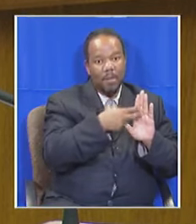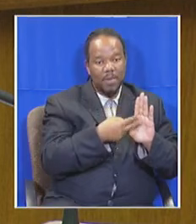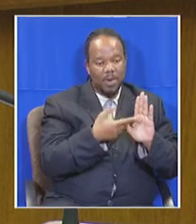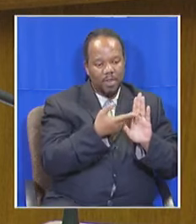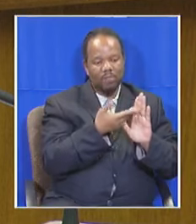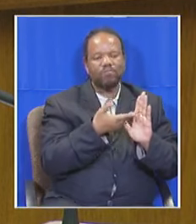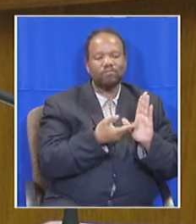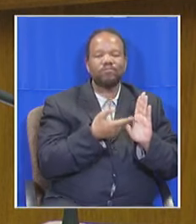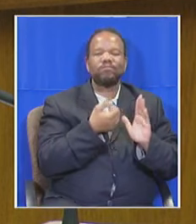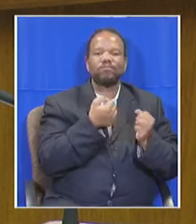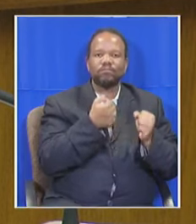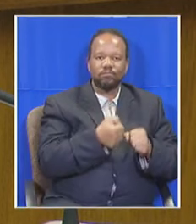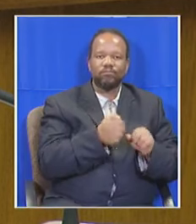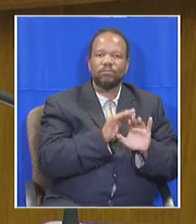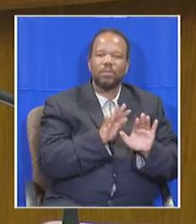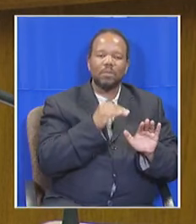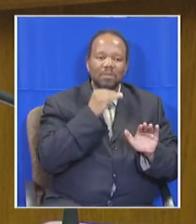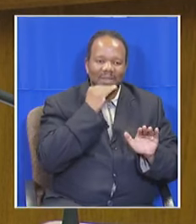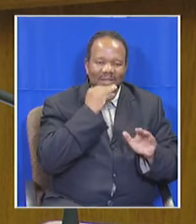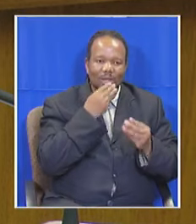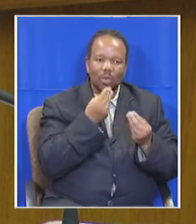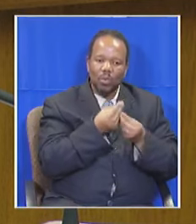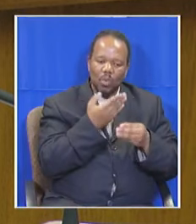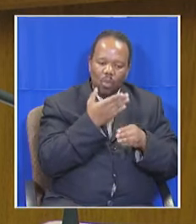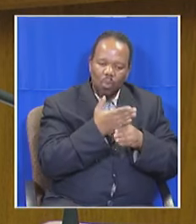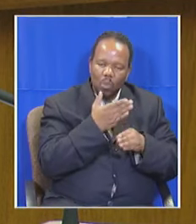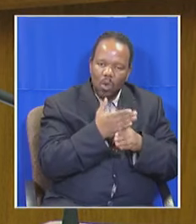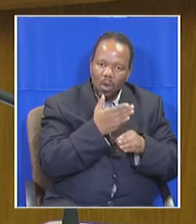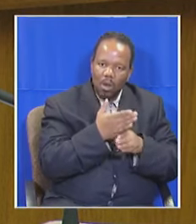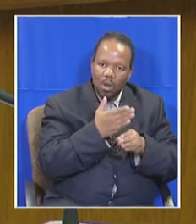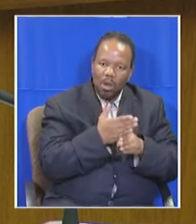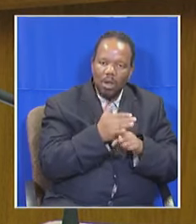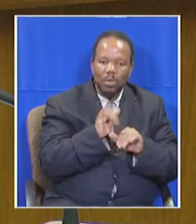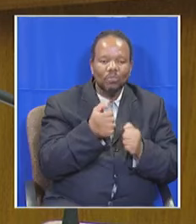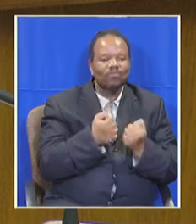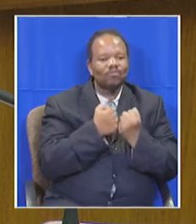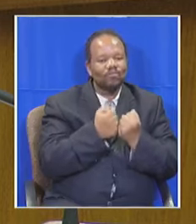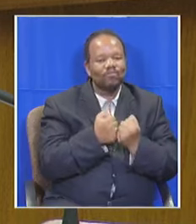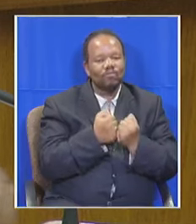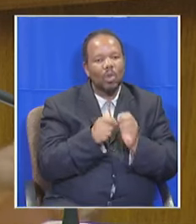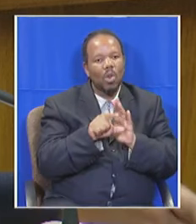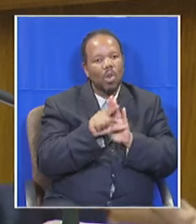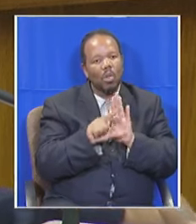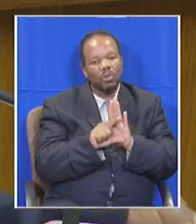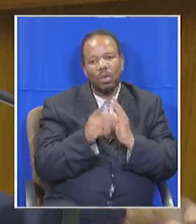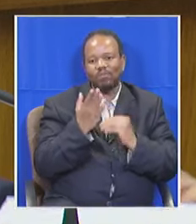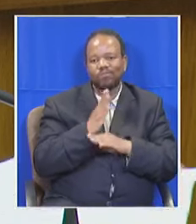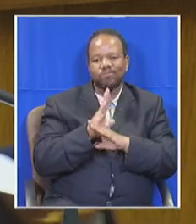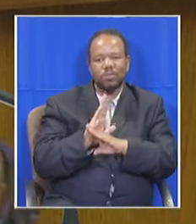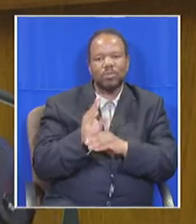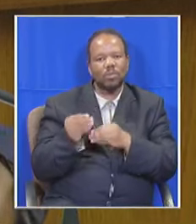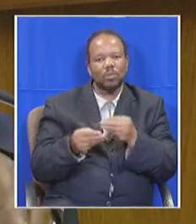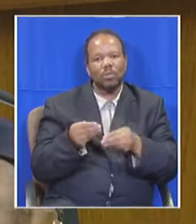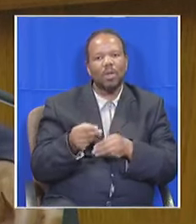will take one more small step closer to drawing a legislative net around corruption in South Africa. The